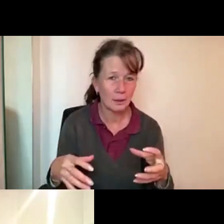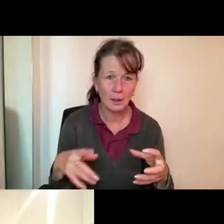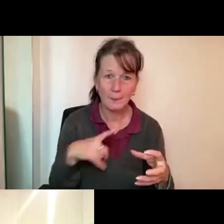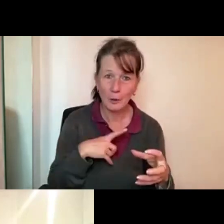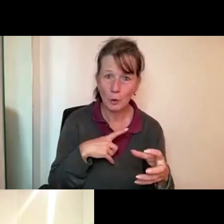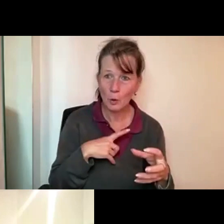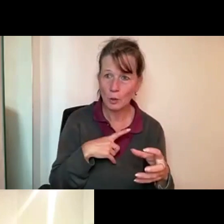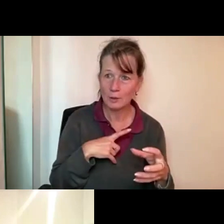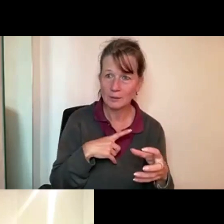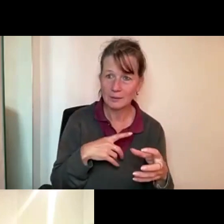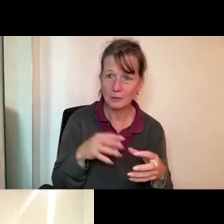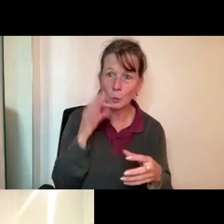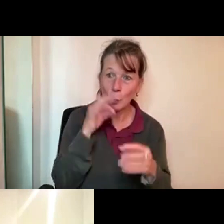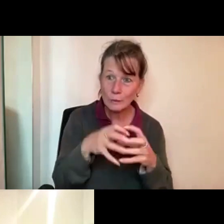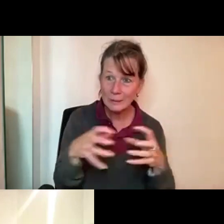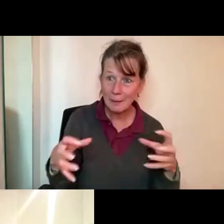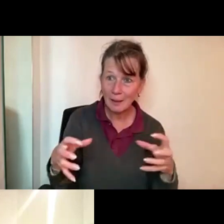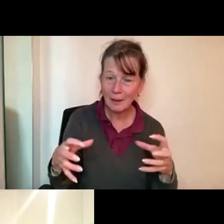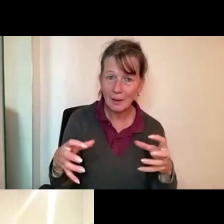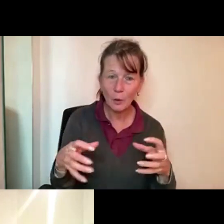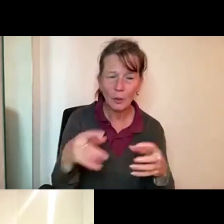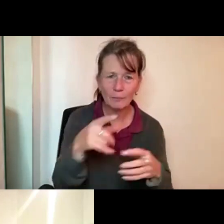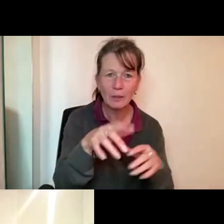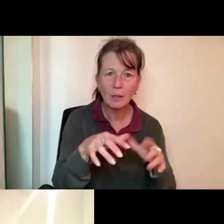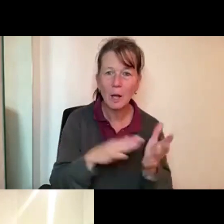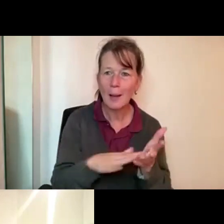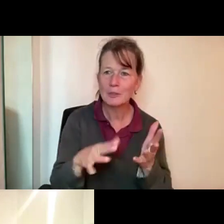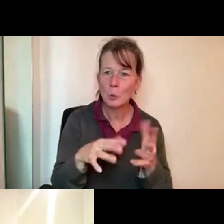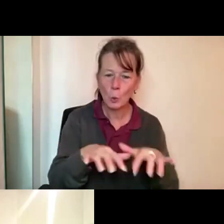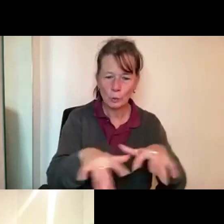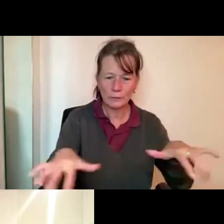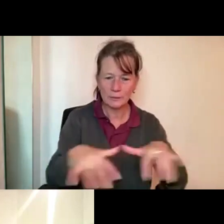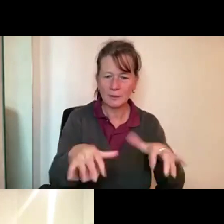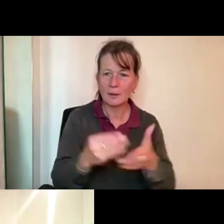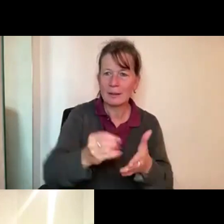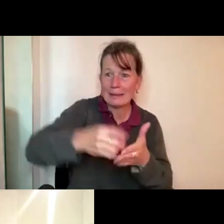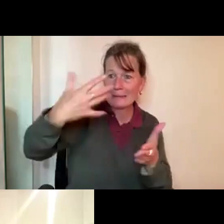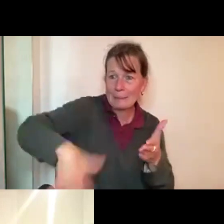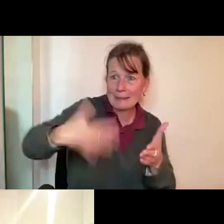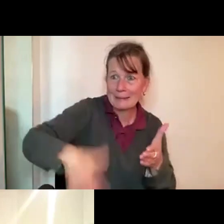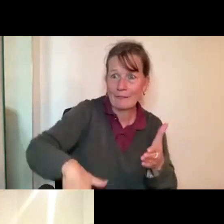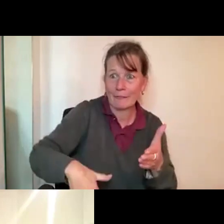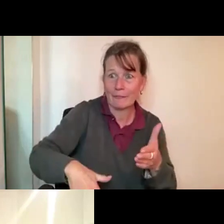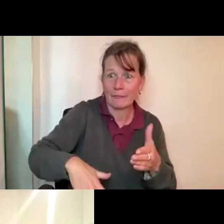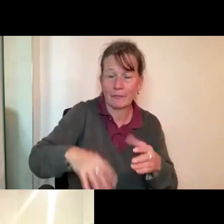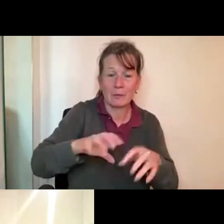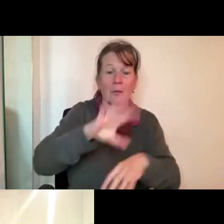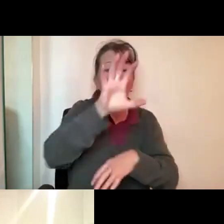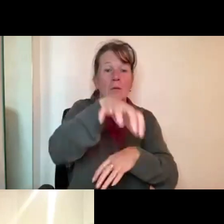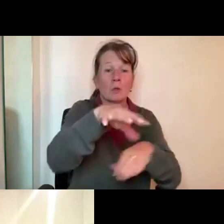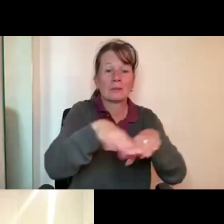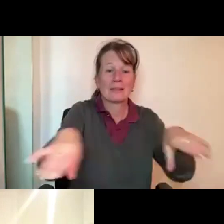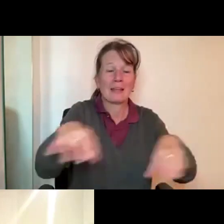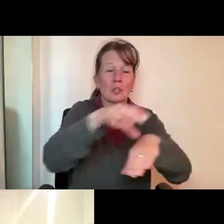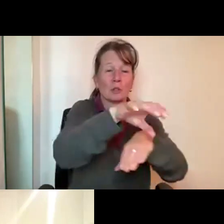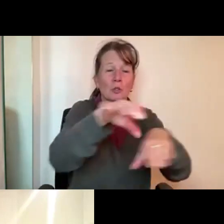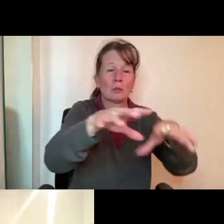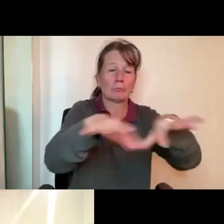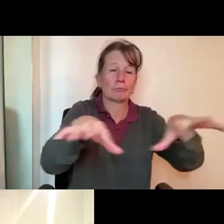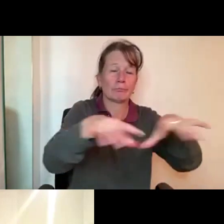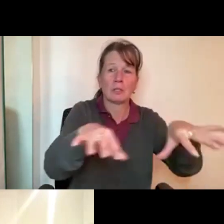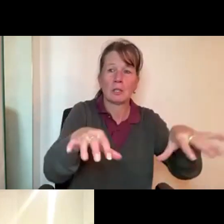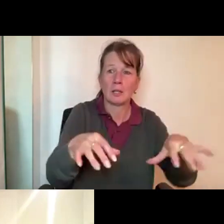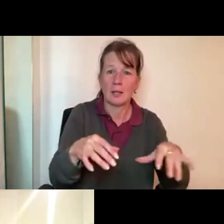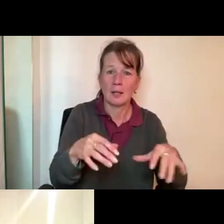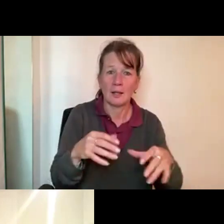very expensive instruments. I'm sure Katarzyna is going to talk about that on stage. And of course we have a